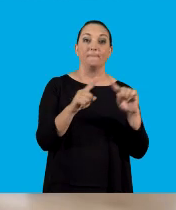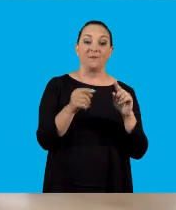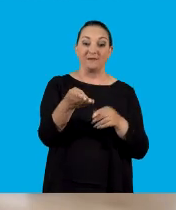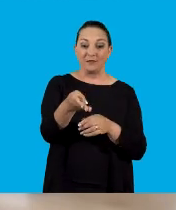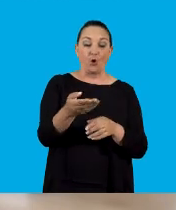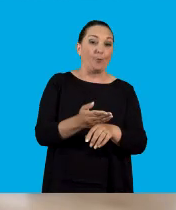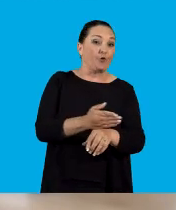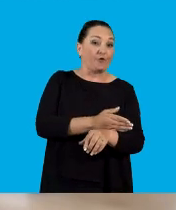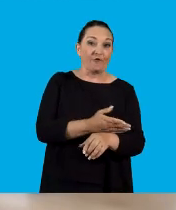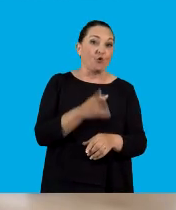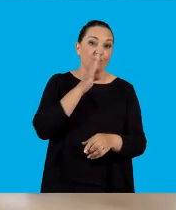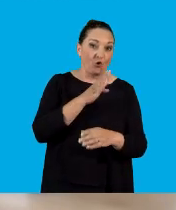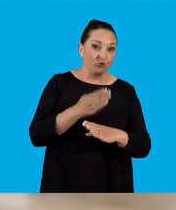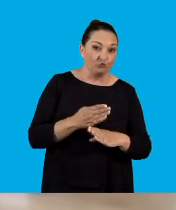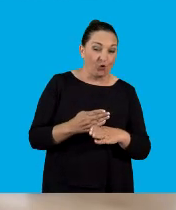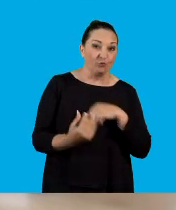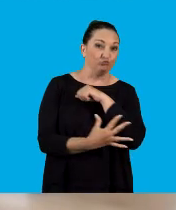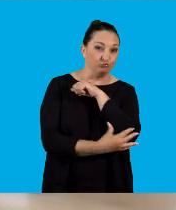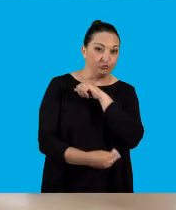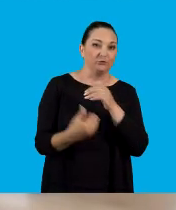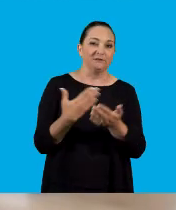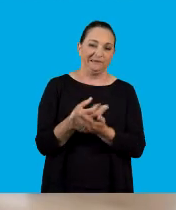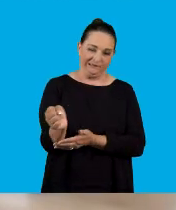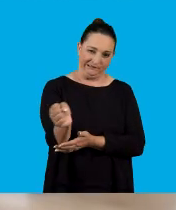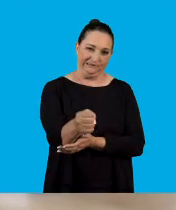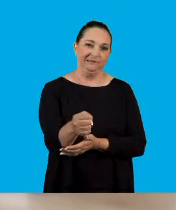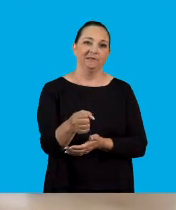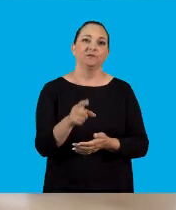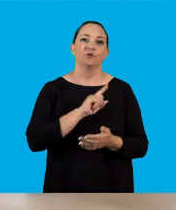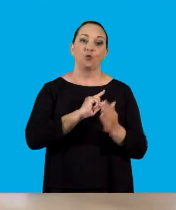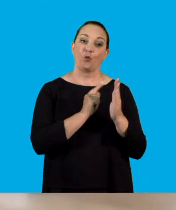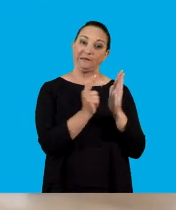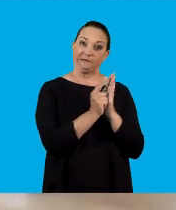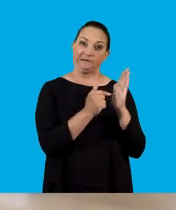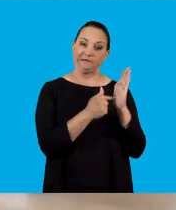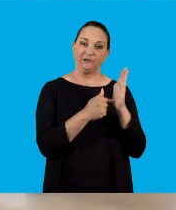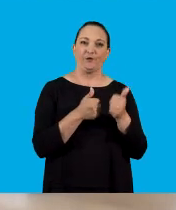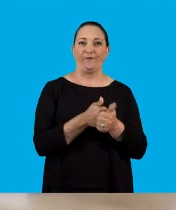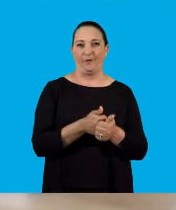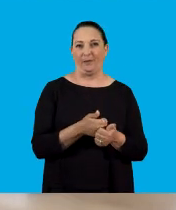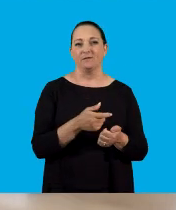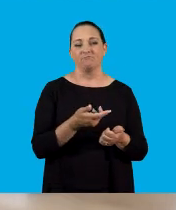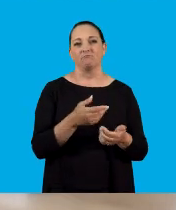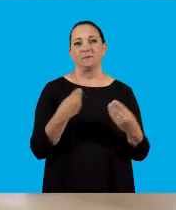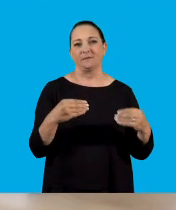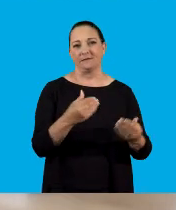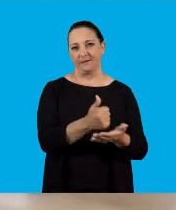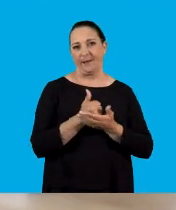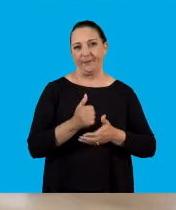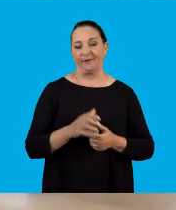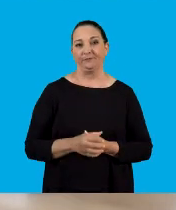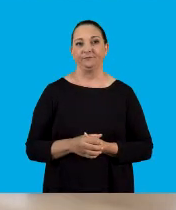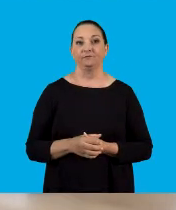previously disadvantaged. So that way they'll be complying with such a legislation, which will help the business to